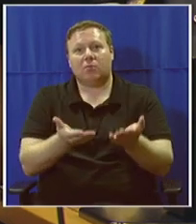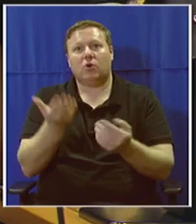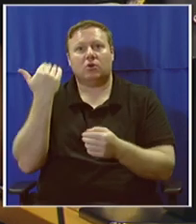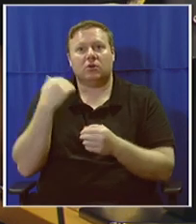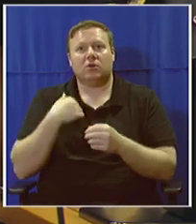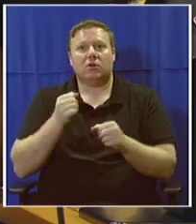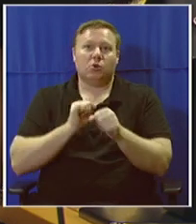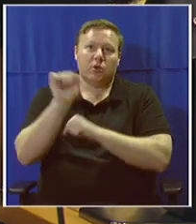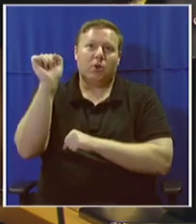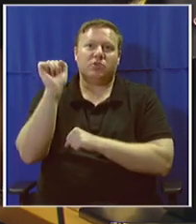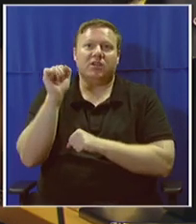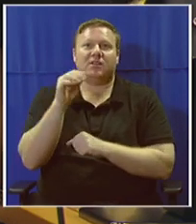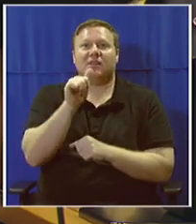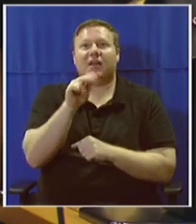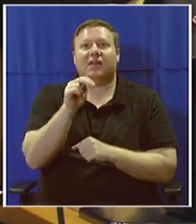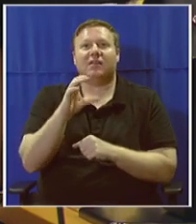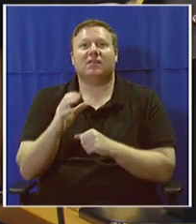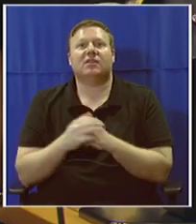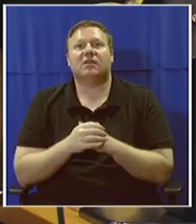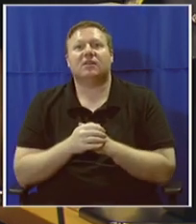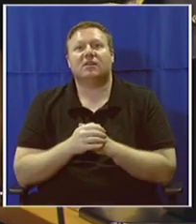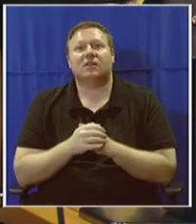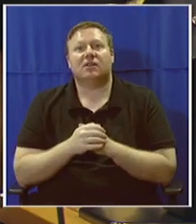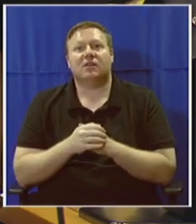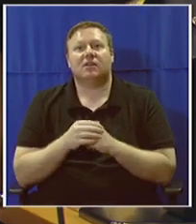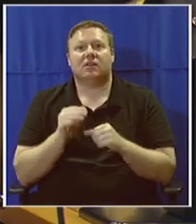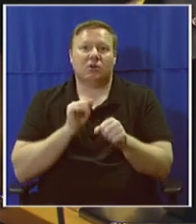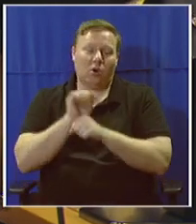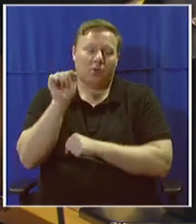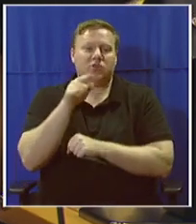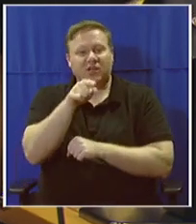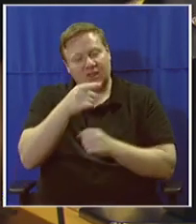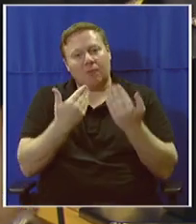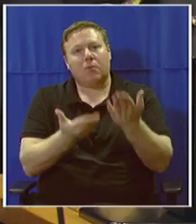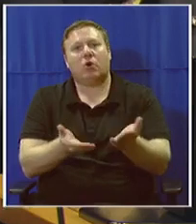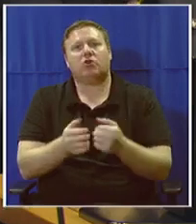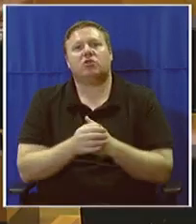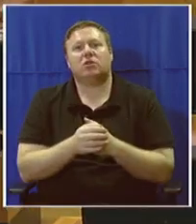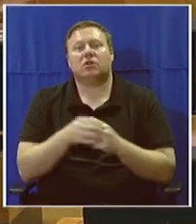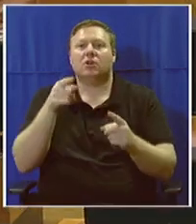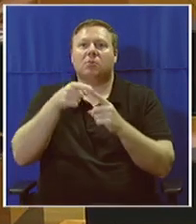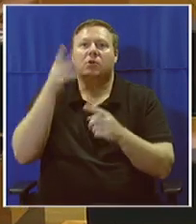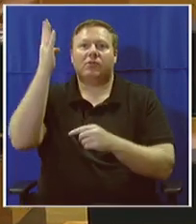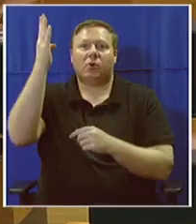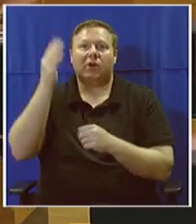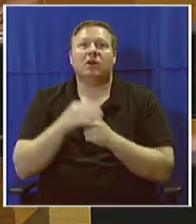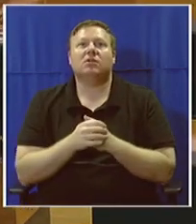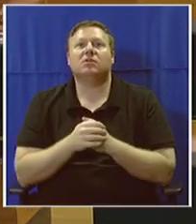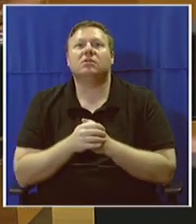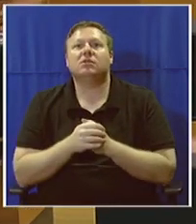object it as the ANC. We object to that motion. Point of as order. The ANC. Point of